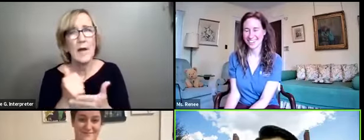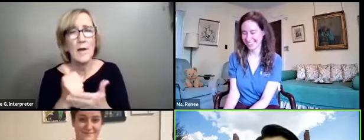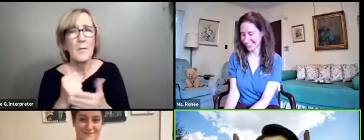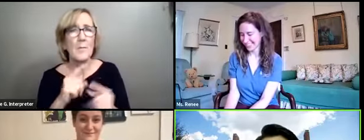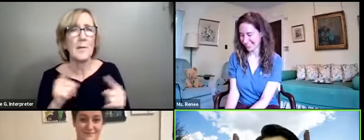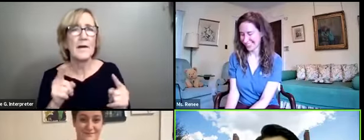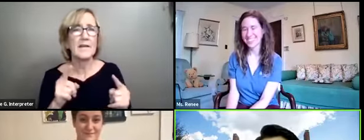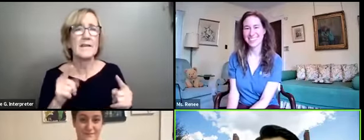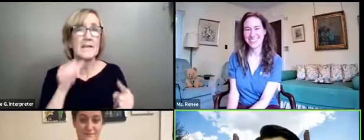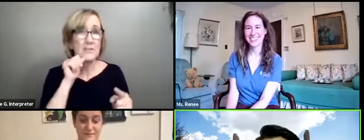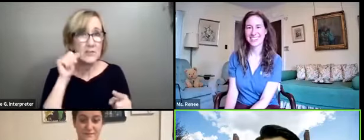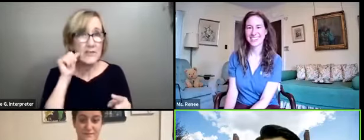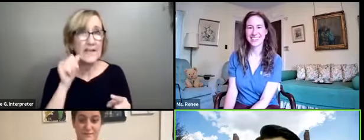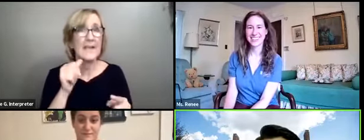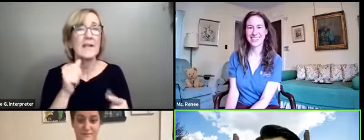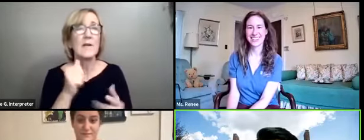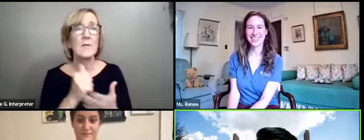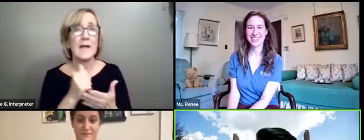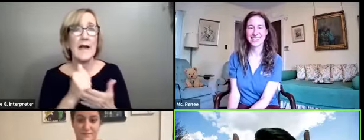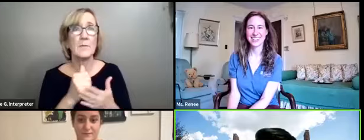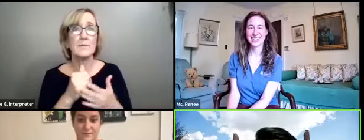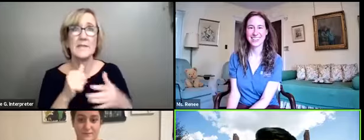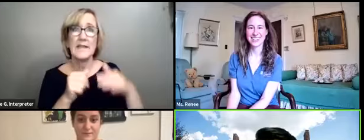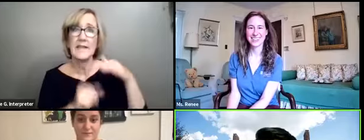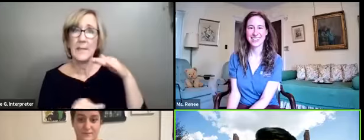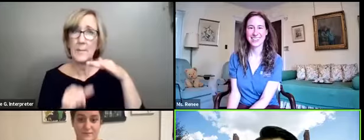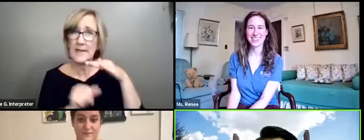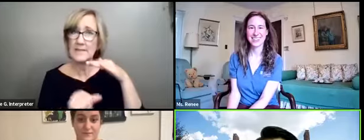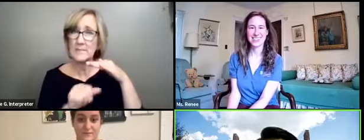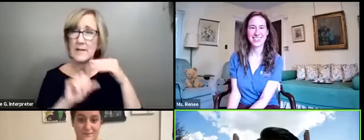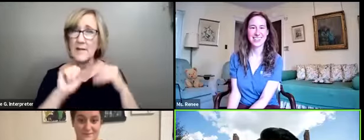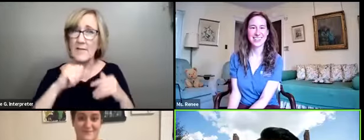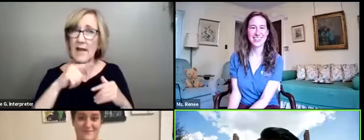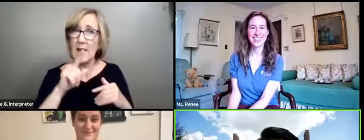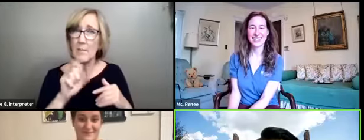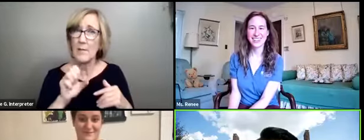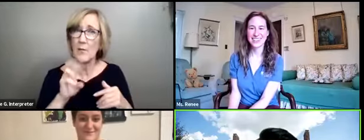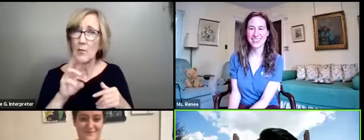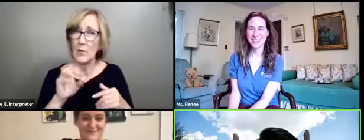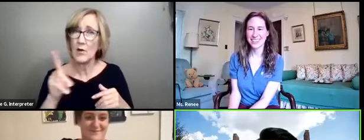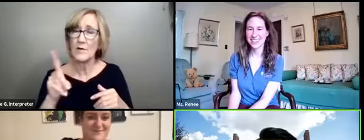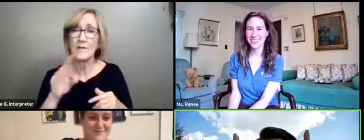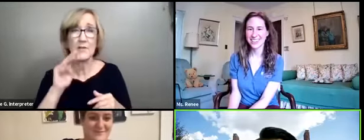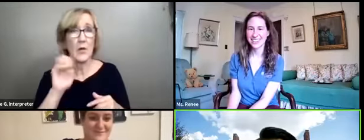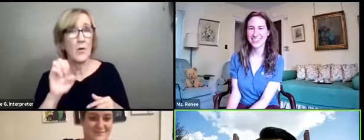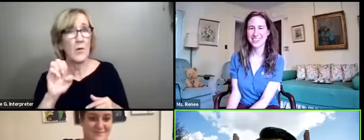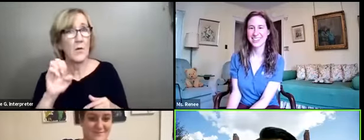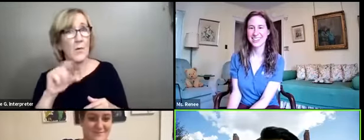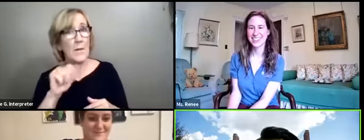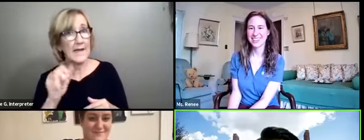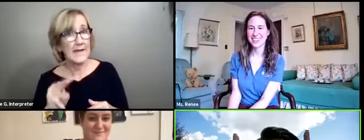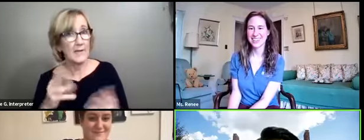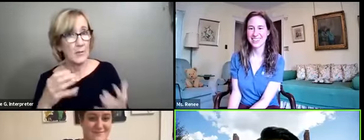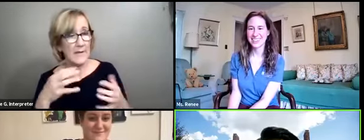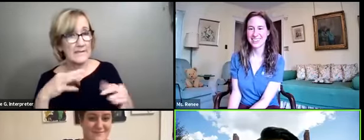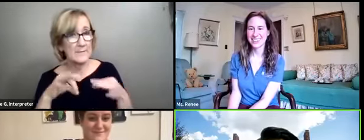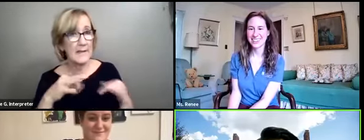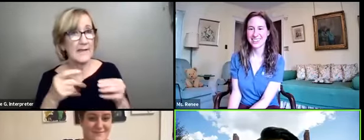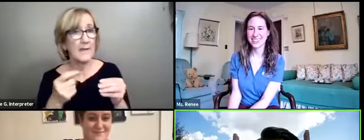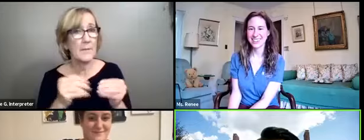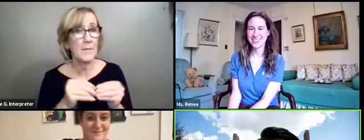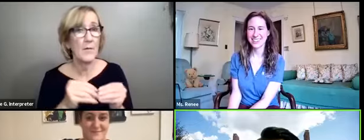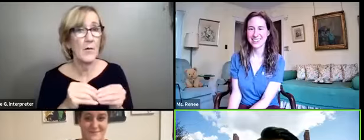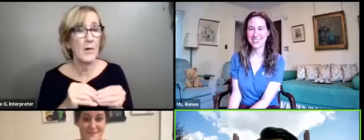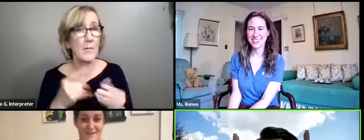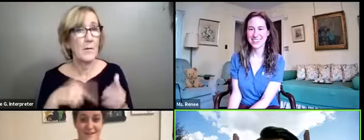out yesterday, moving some stuff down in our basement, or in the Applewood basement. So, all right, Megan's back. Megan, would you like to explain just a little bit about what